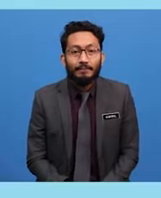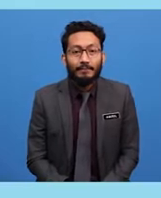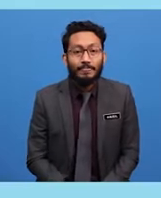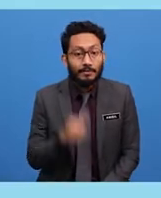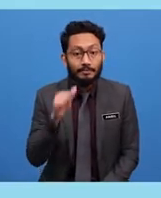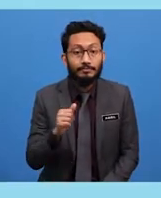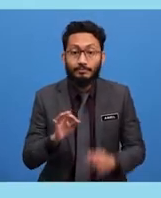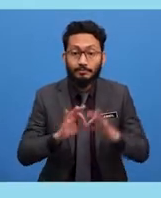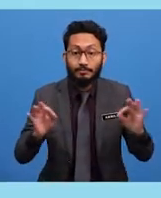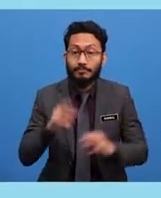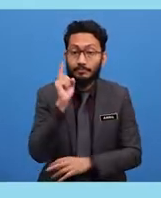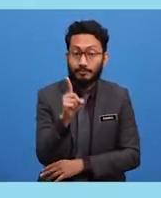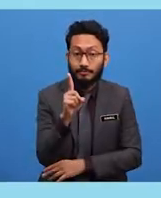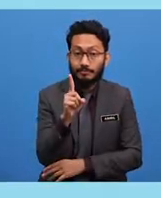am.